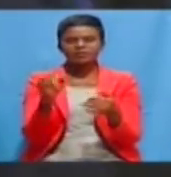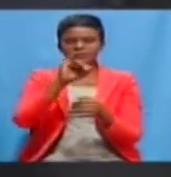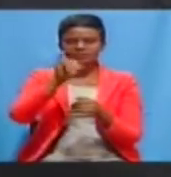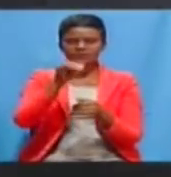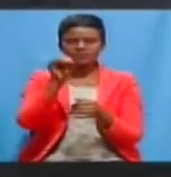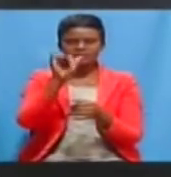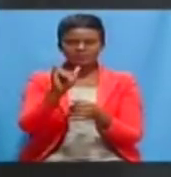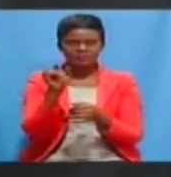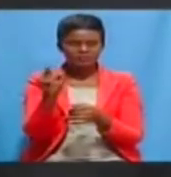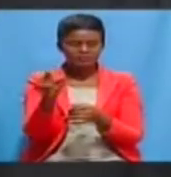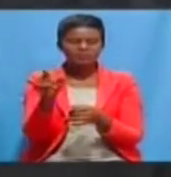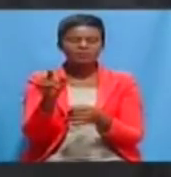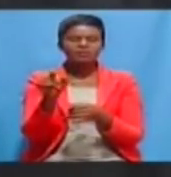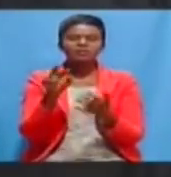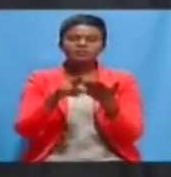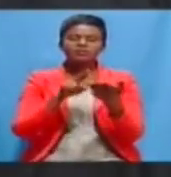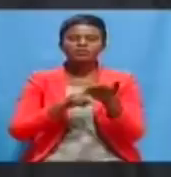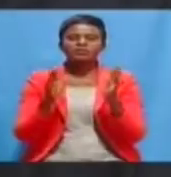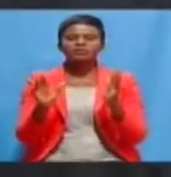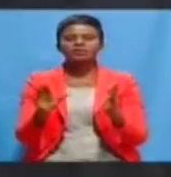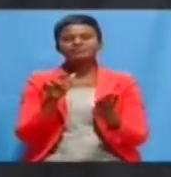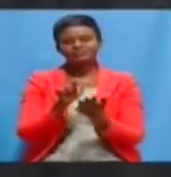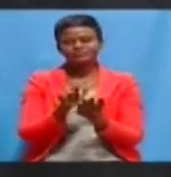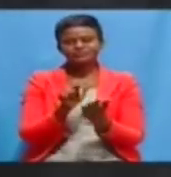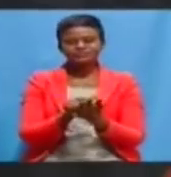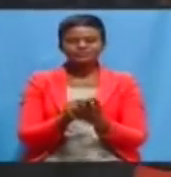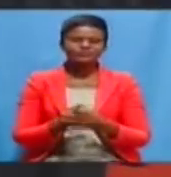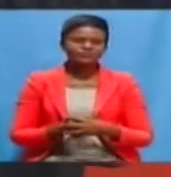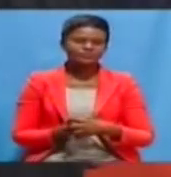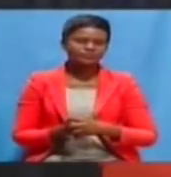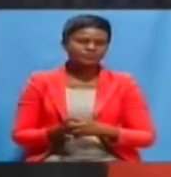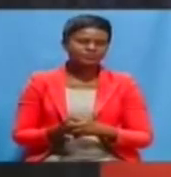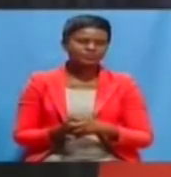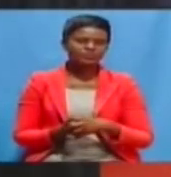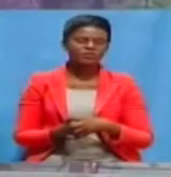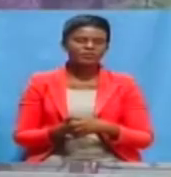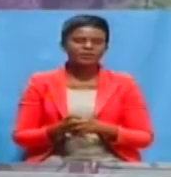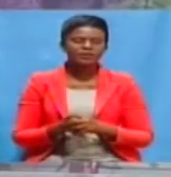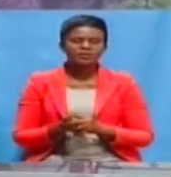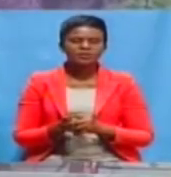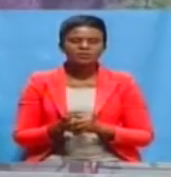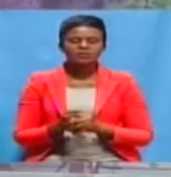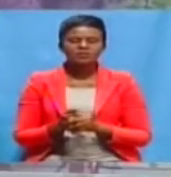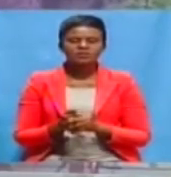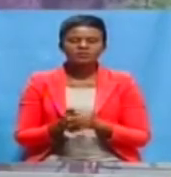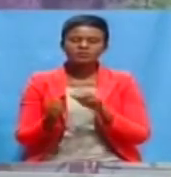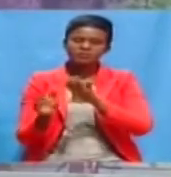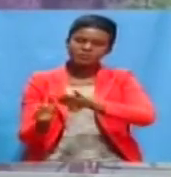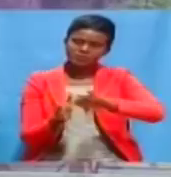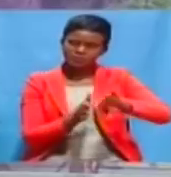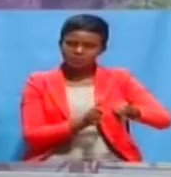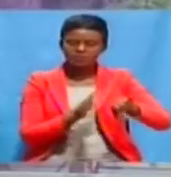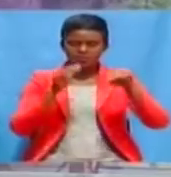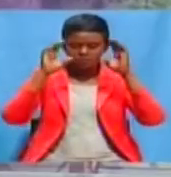Joy Siatubi, ZNBC News, Lusaka. And